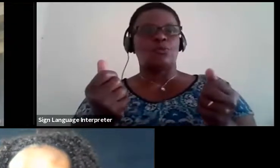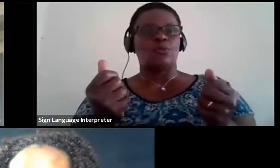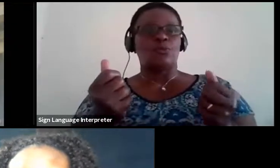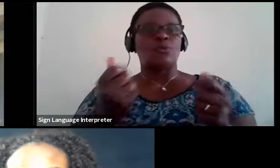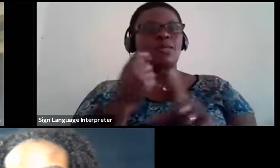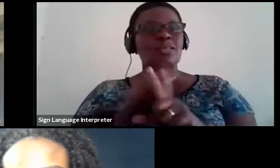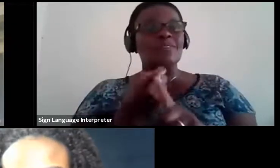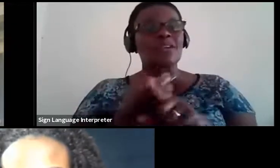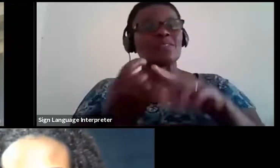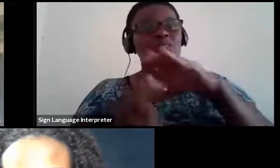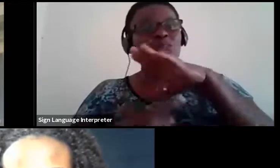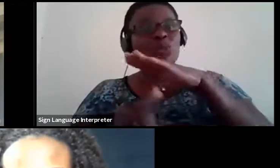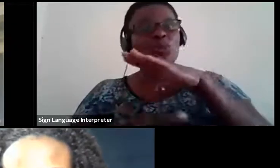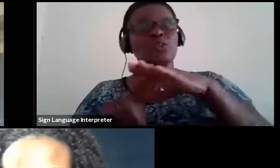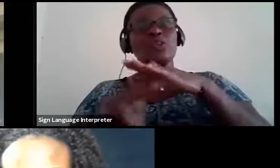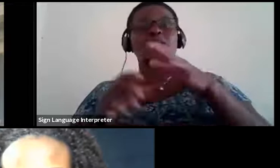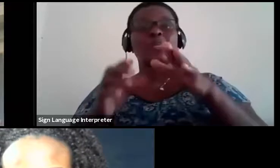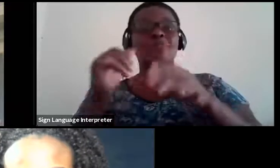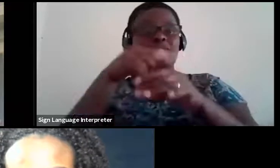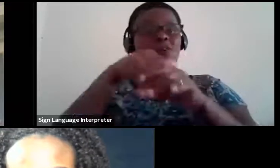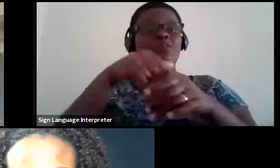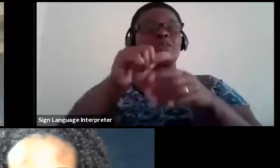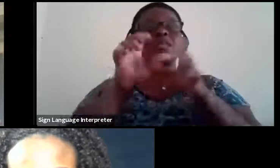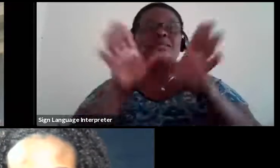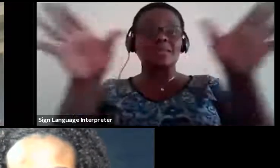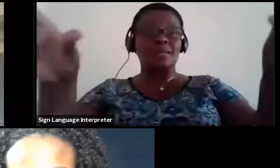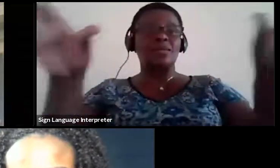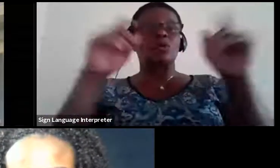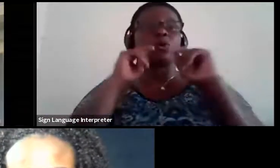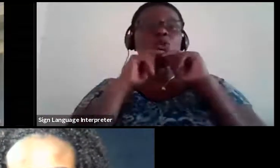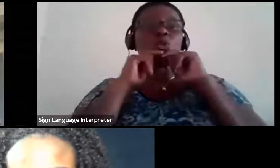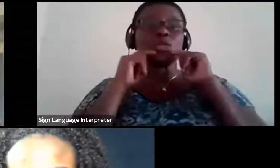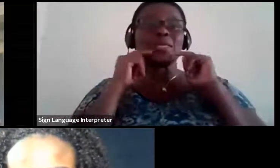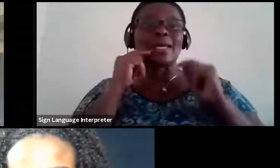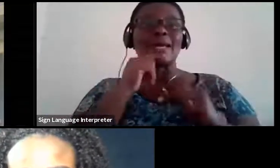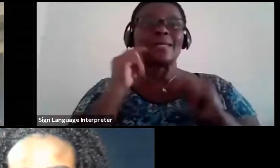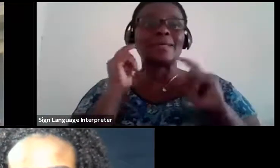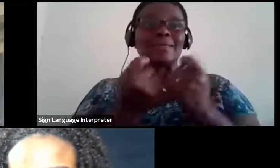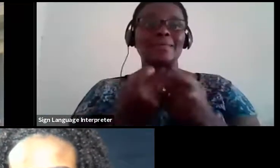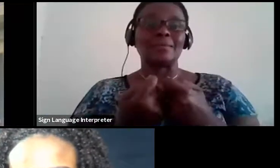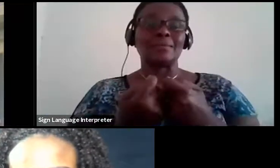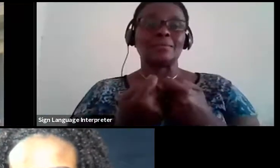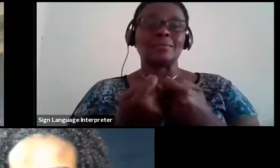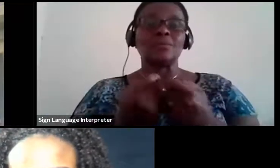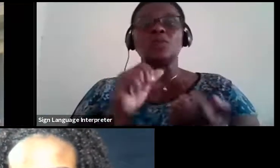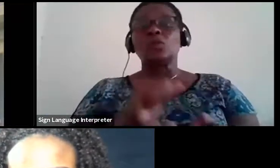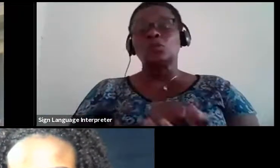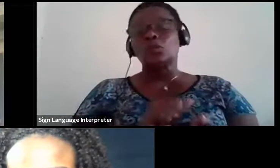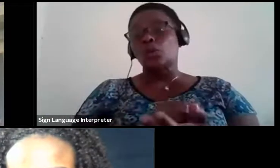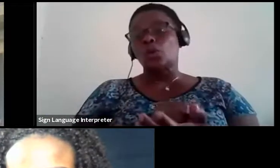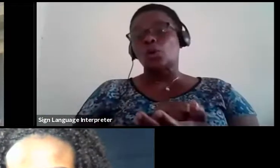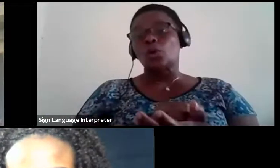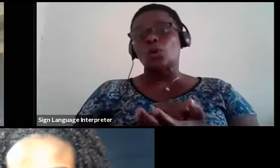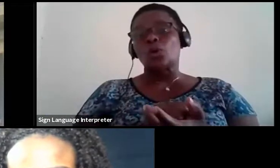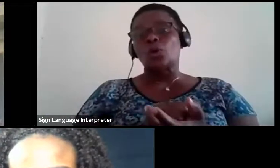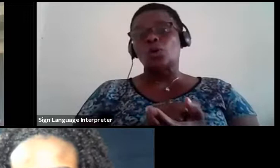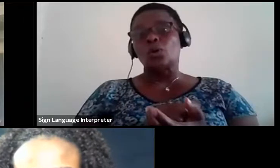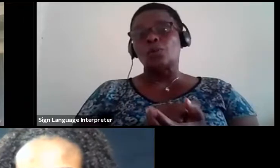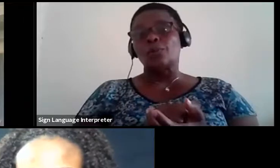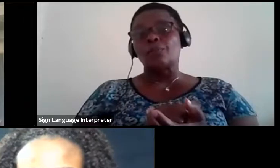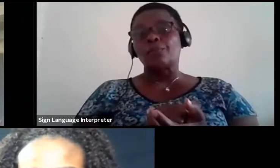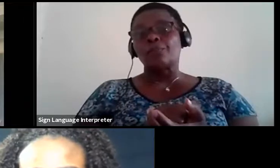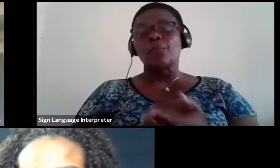solutions. So really it's been around harnessing the power of working together, different